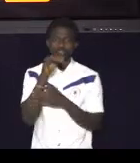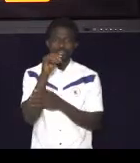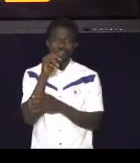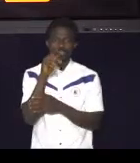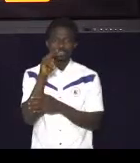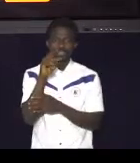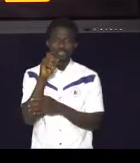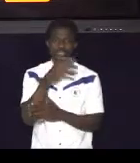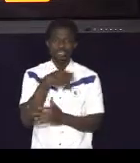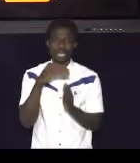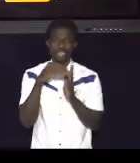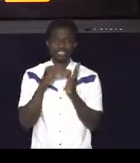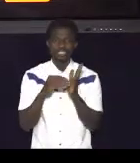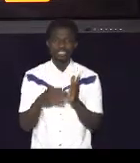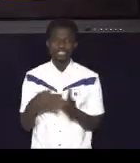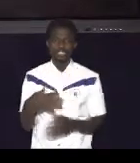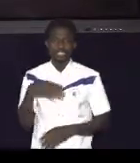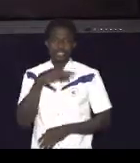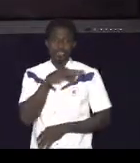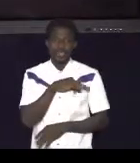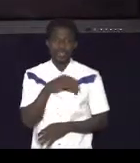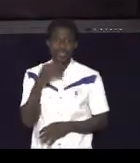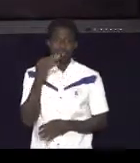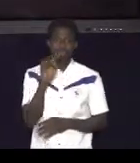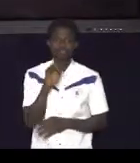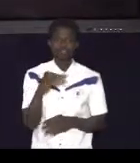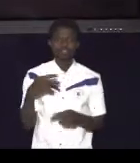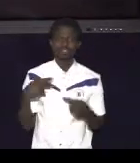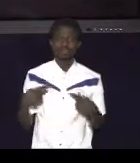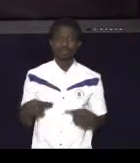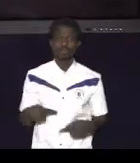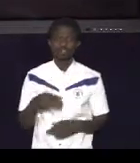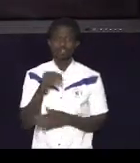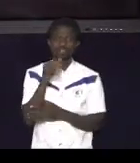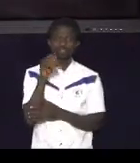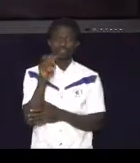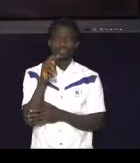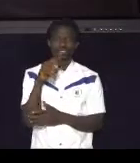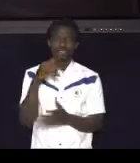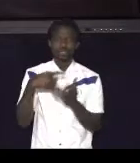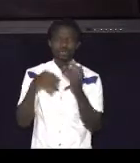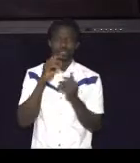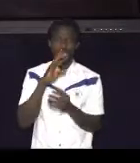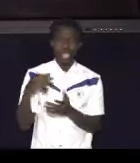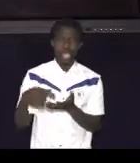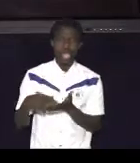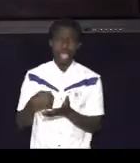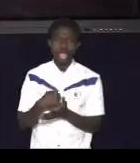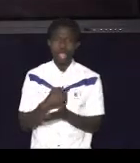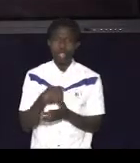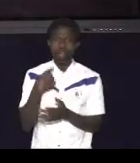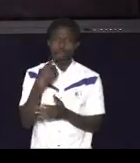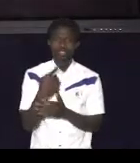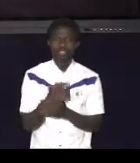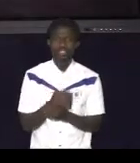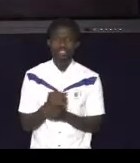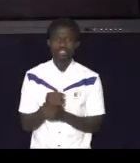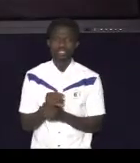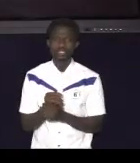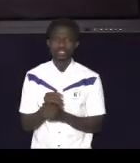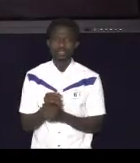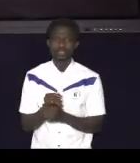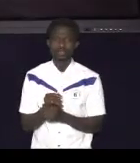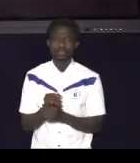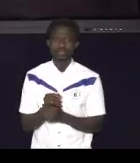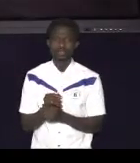the benefits of physical fitness. When we say fitness, what are we referring to? What are